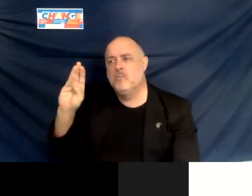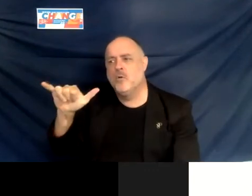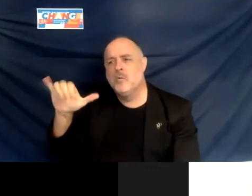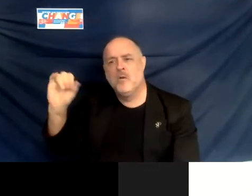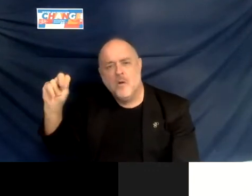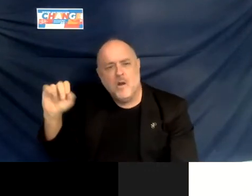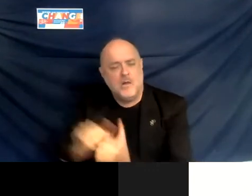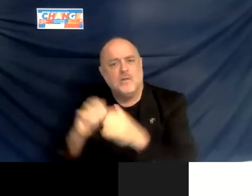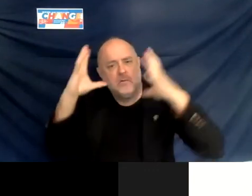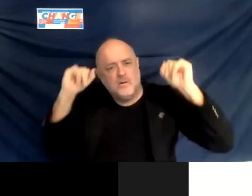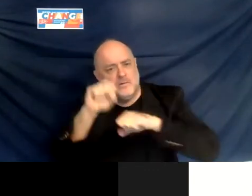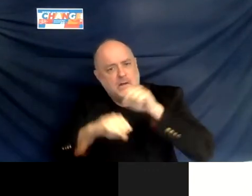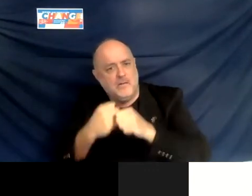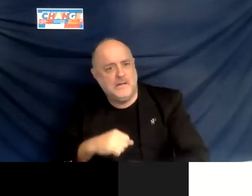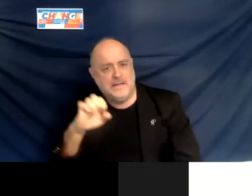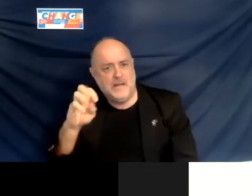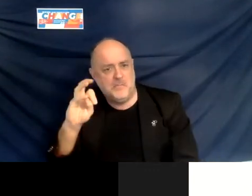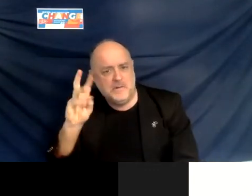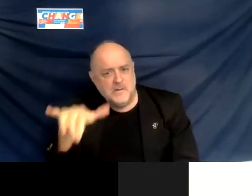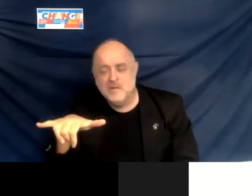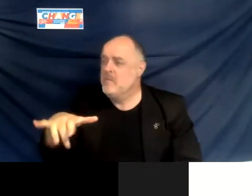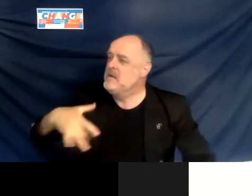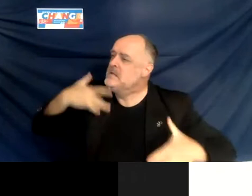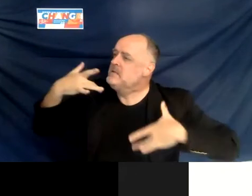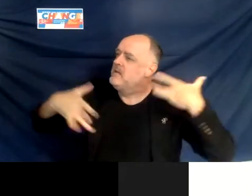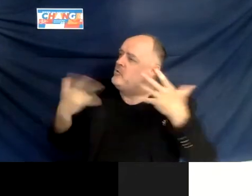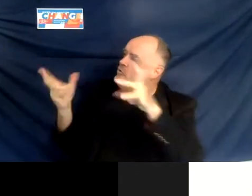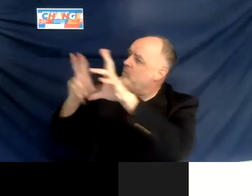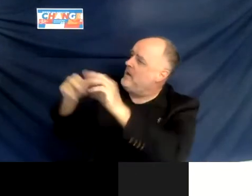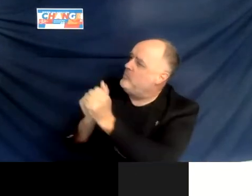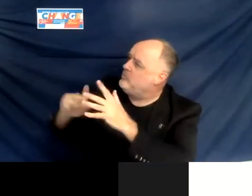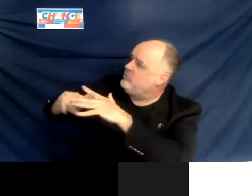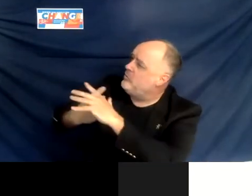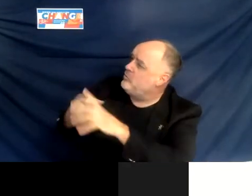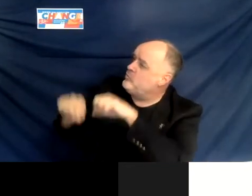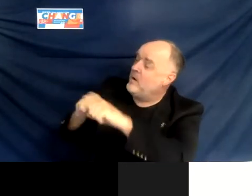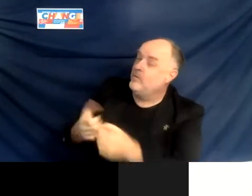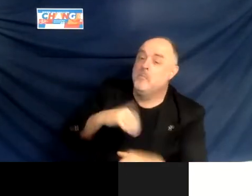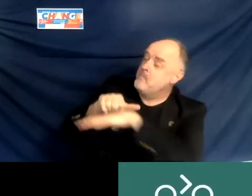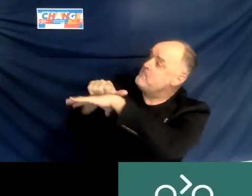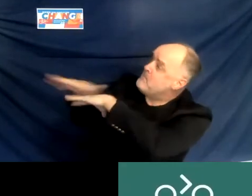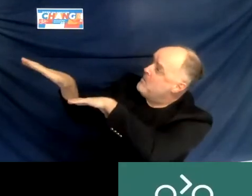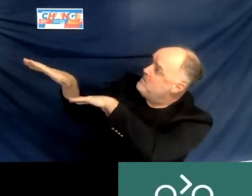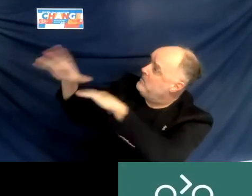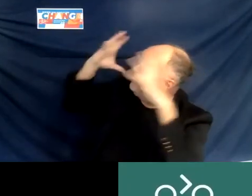Cycling Embassy. So I'm sure you're as excited as me to join them now and start this ride. So over to you, Melissa and Chris.